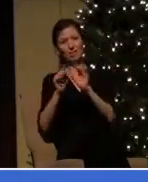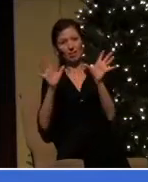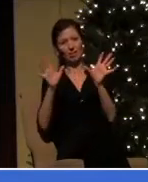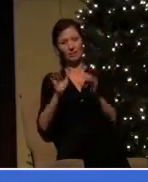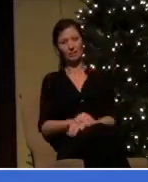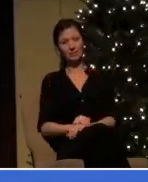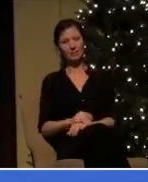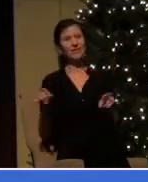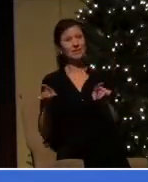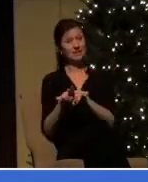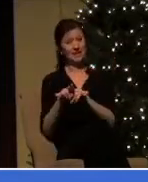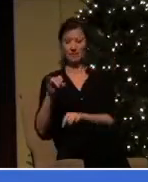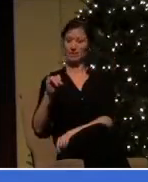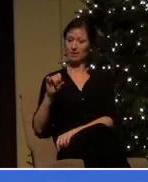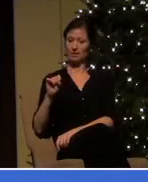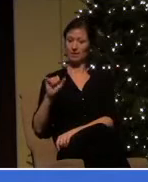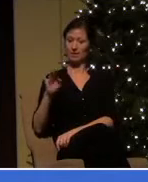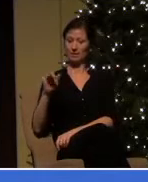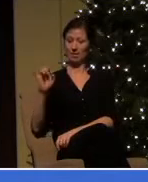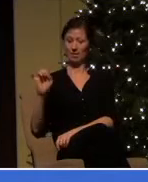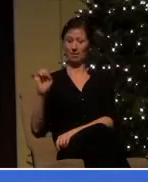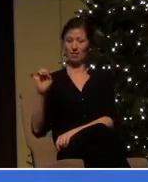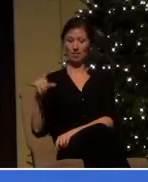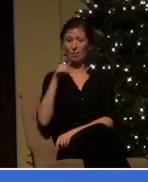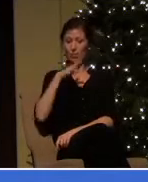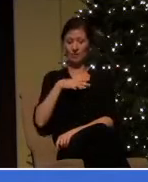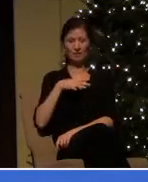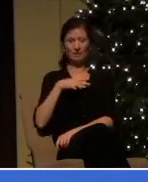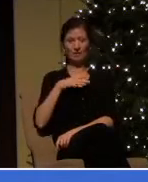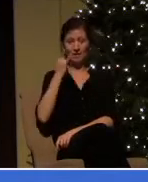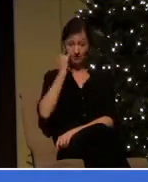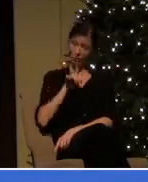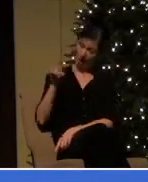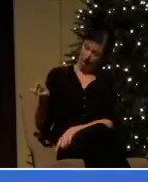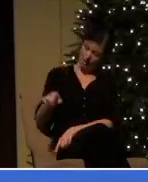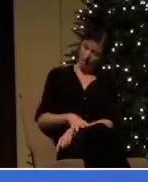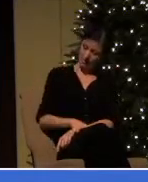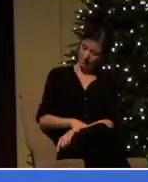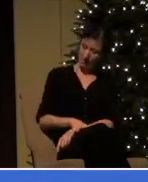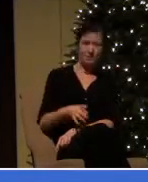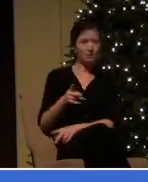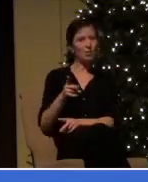stand taller, smile, and somehow begin to believe